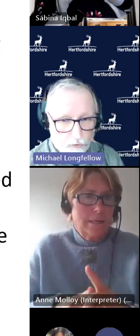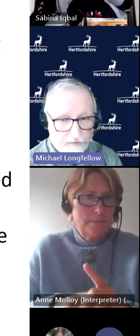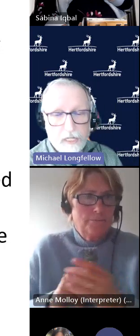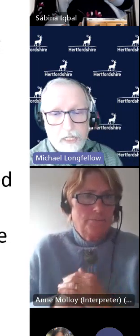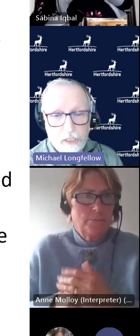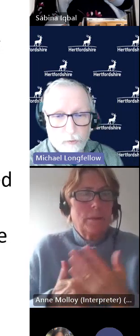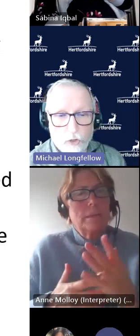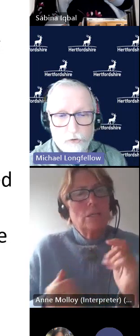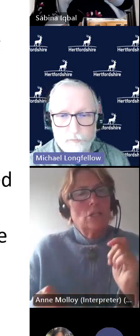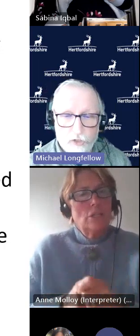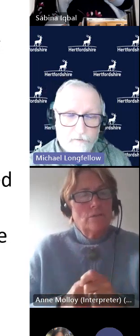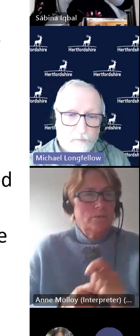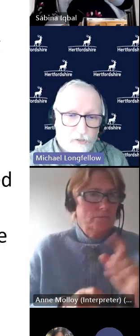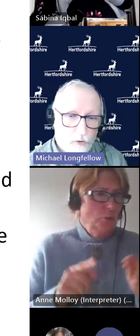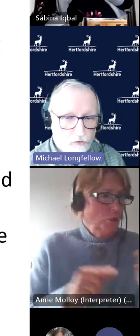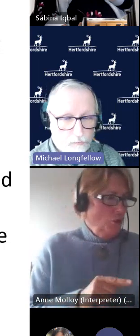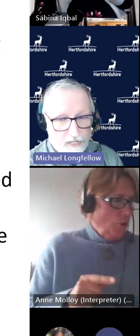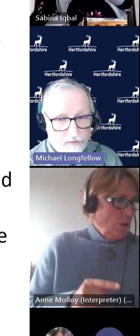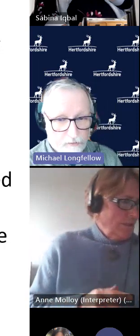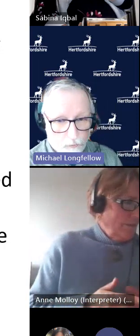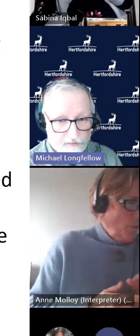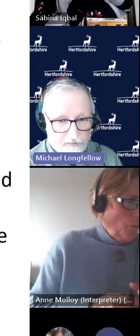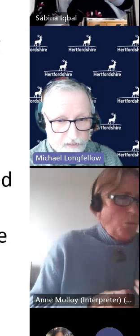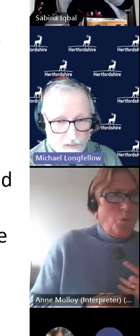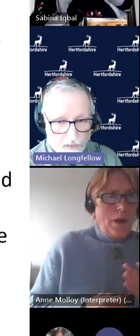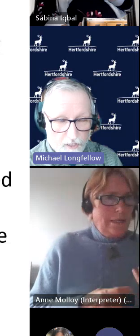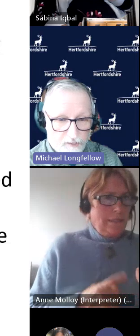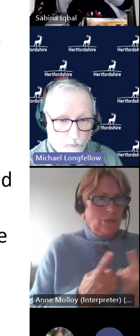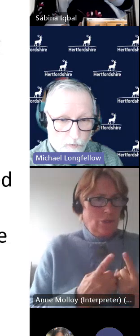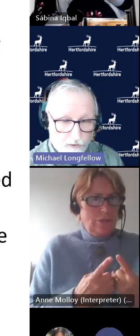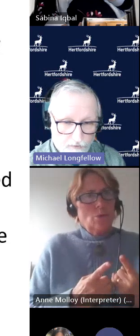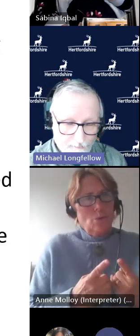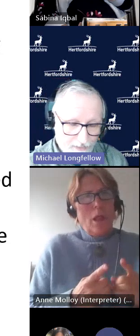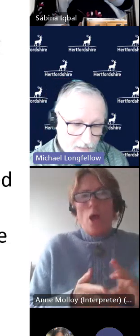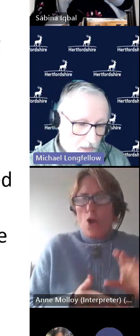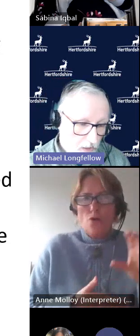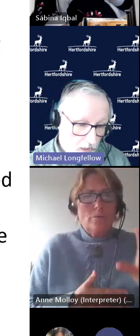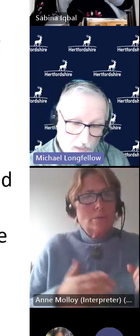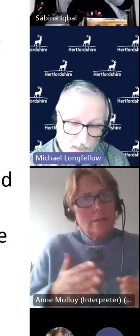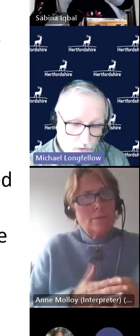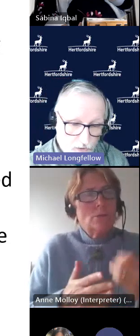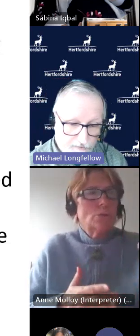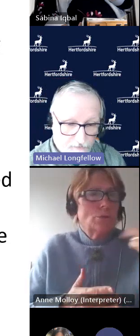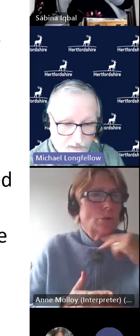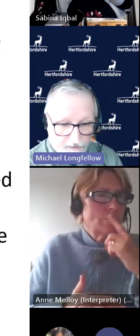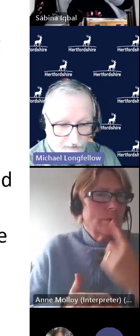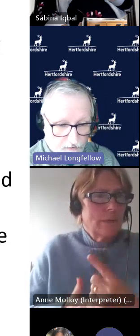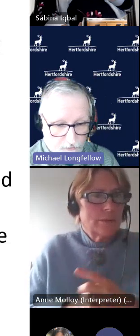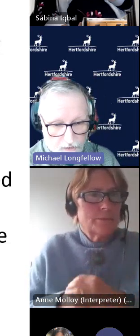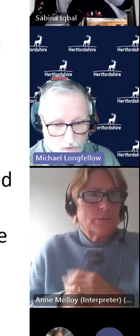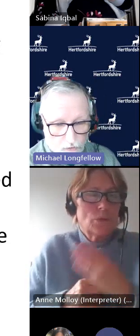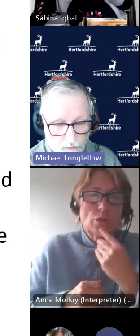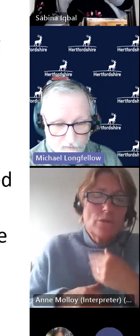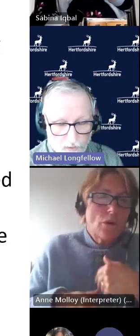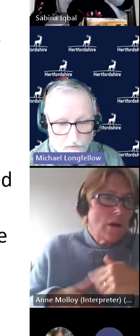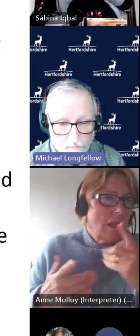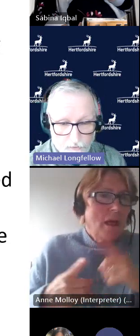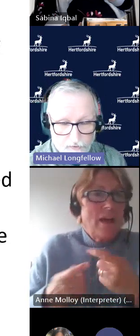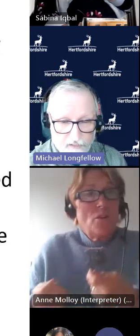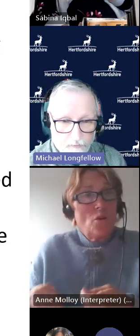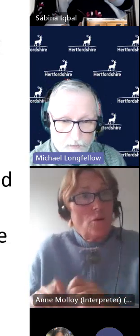of white goods to a contribution of up to £200 towards an item of white goods. And you can use that for anything. So if you had a cooker